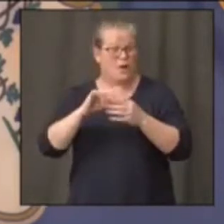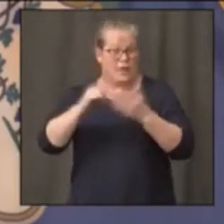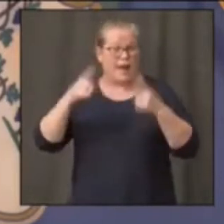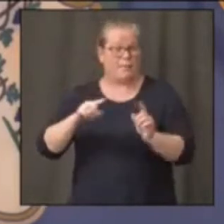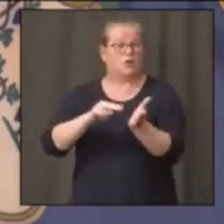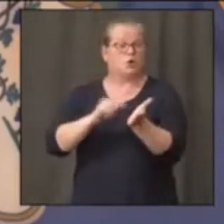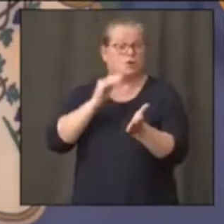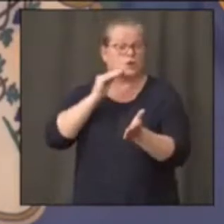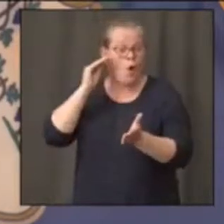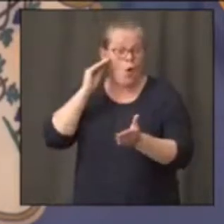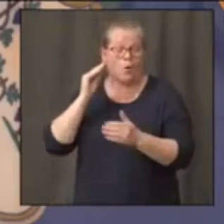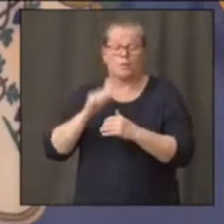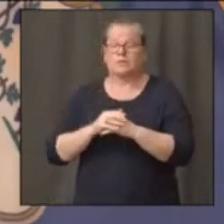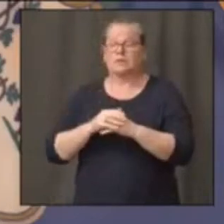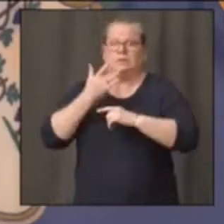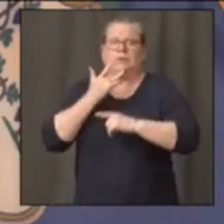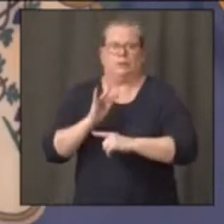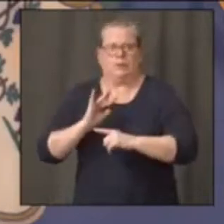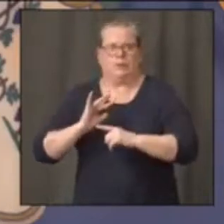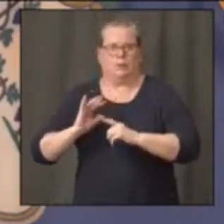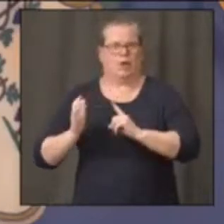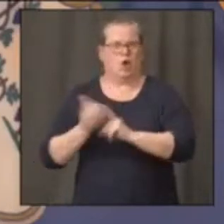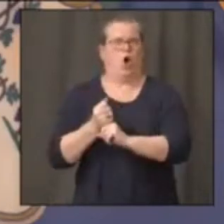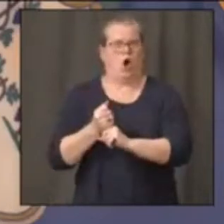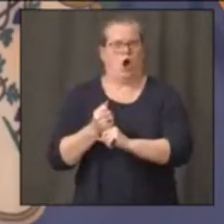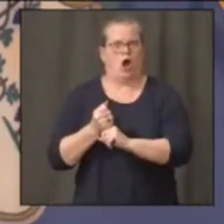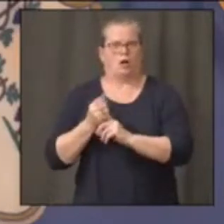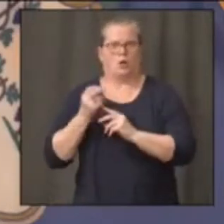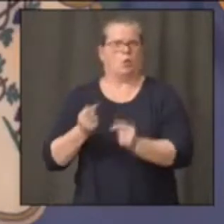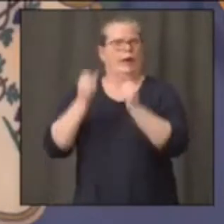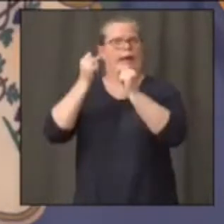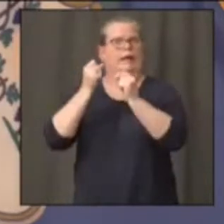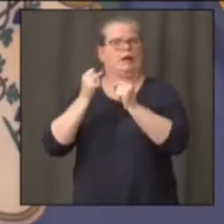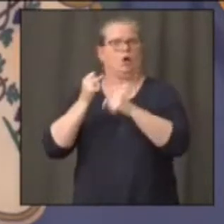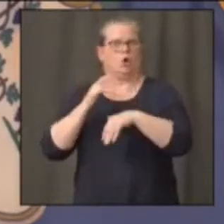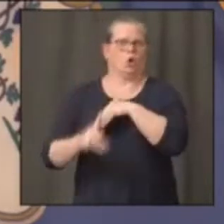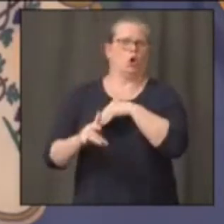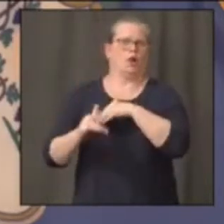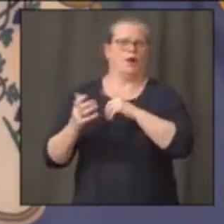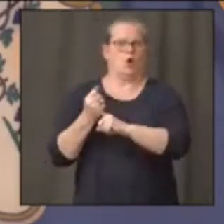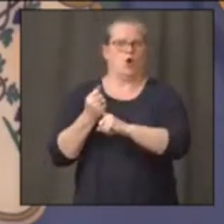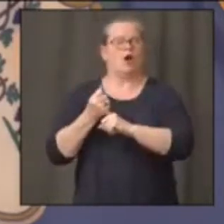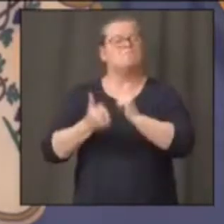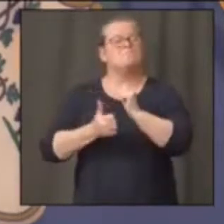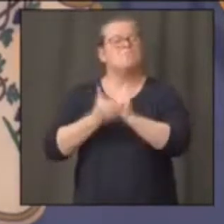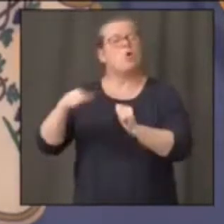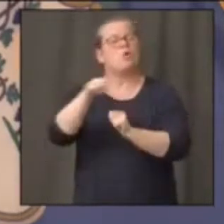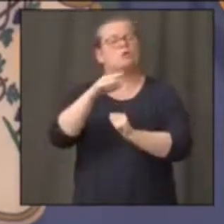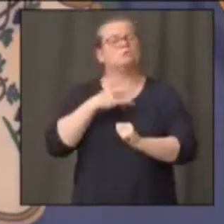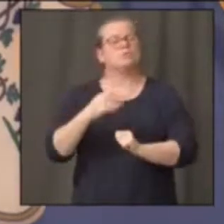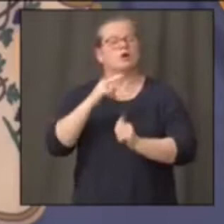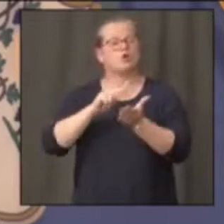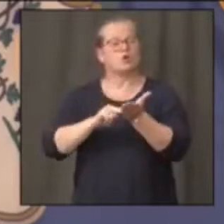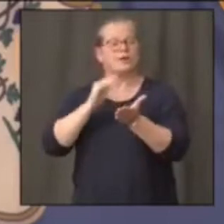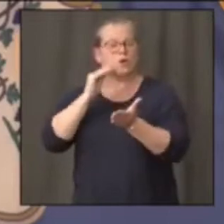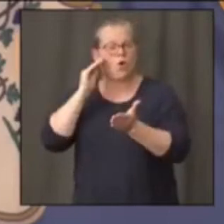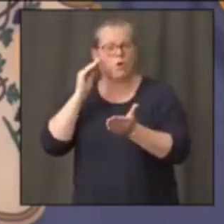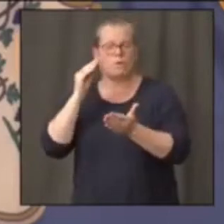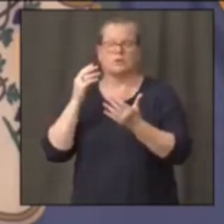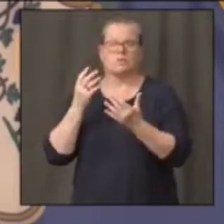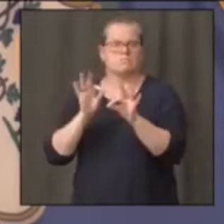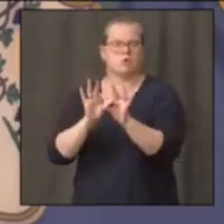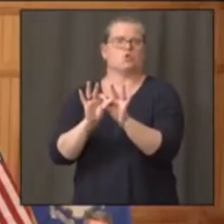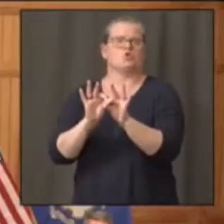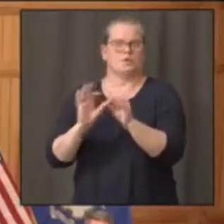that was very important in terms of track that and now be able to get those people properly tested and taken care of. Josh, anything else? Yeah,